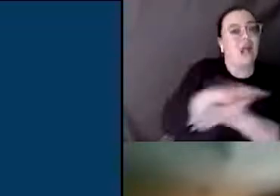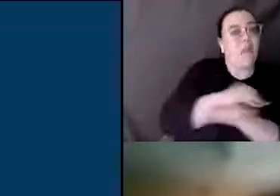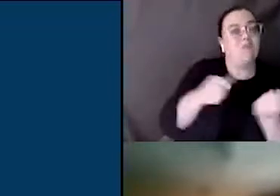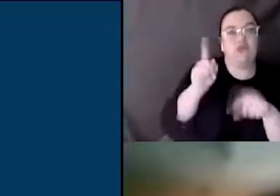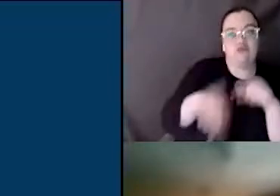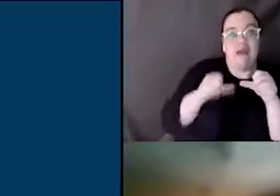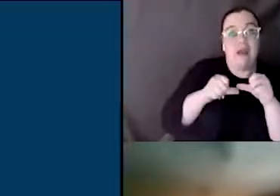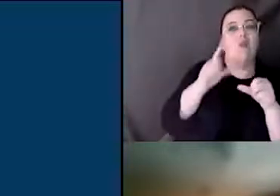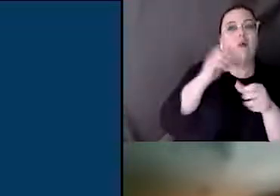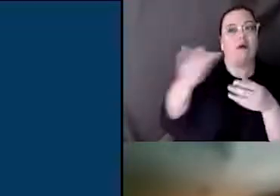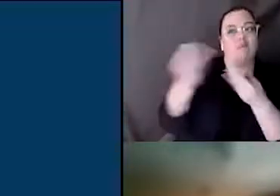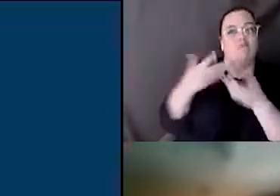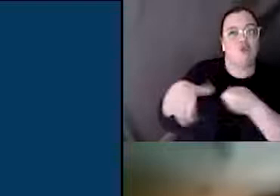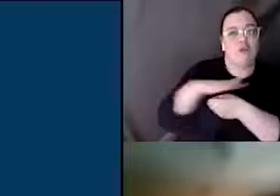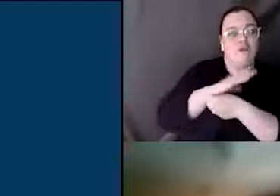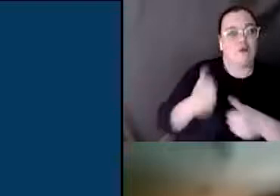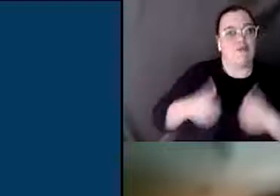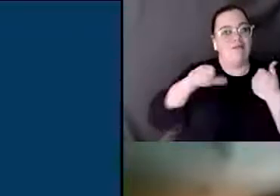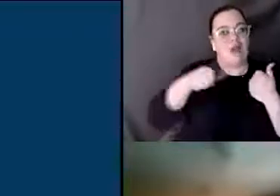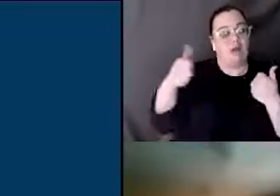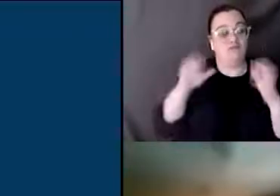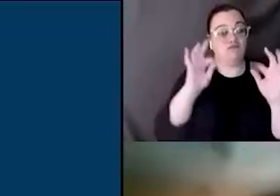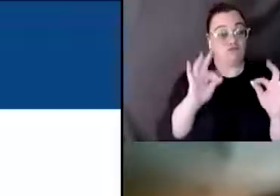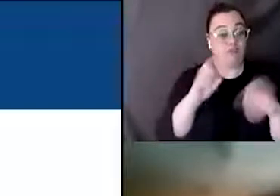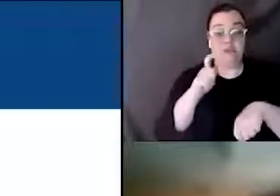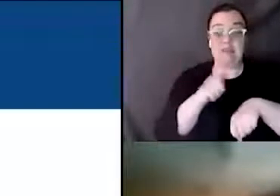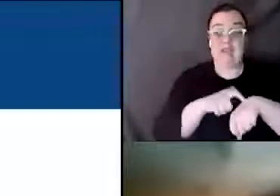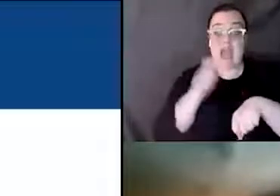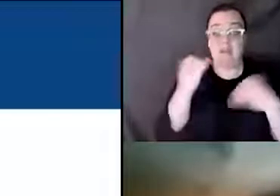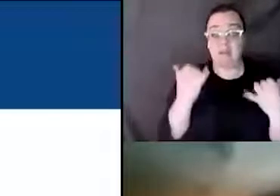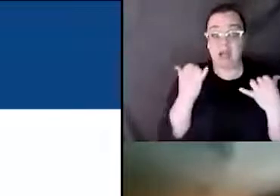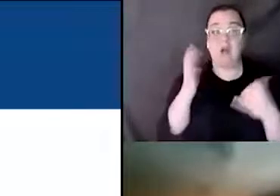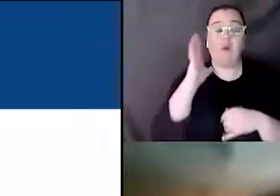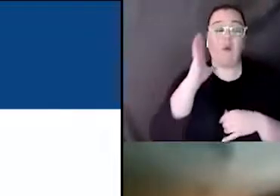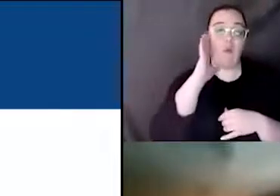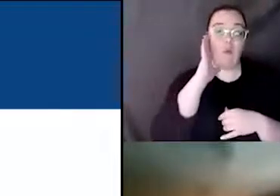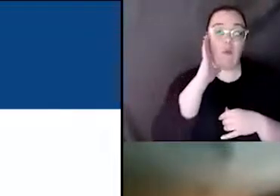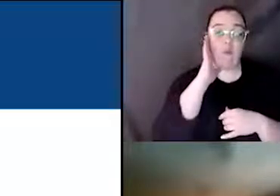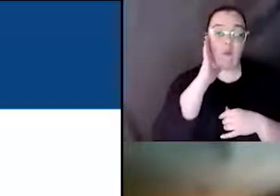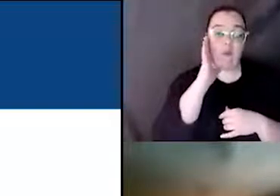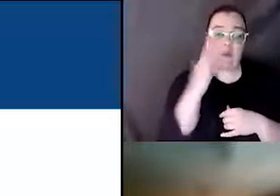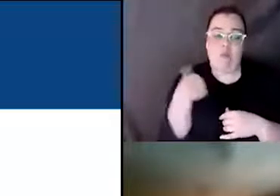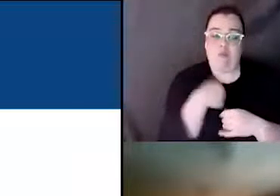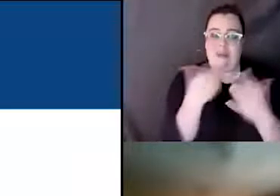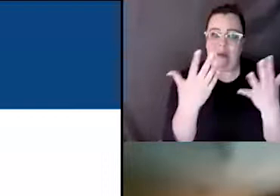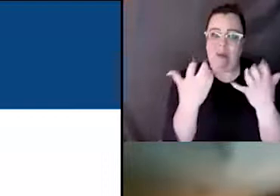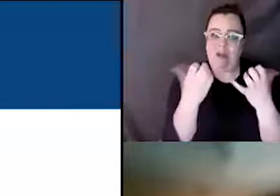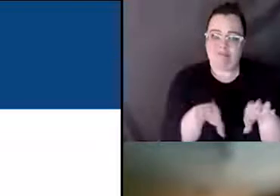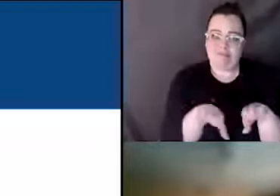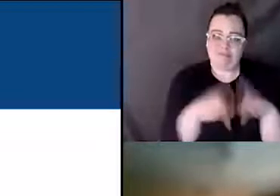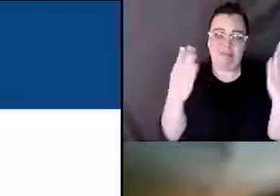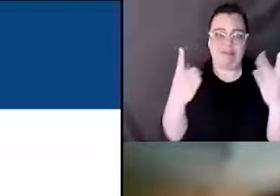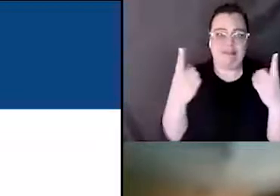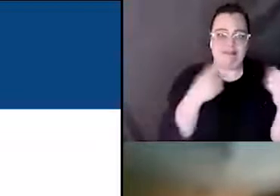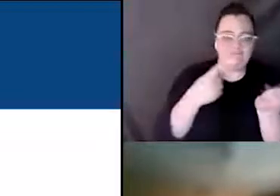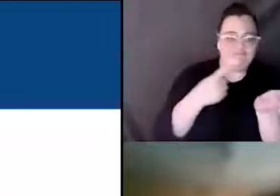Right. All right. Well, given the time, we're gonna just, we had hoped to have time to kind of have some